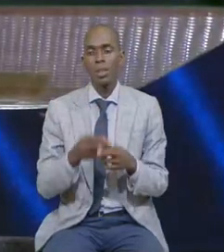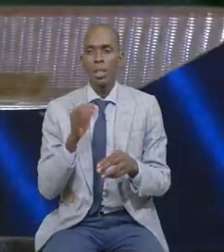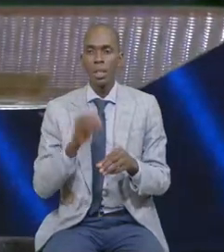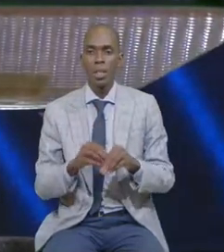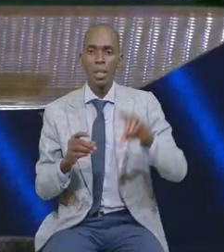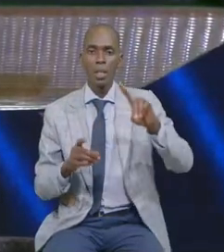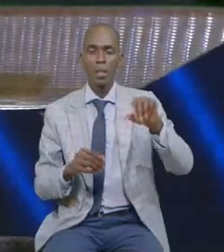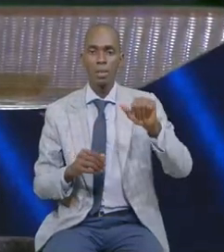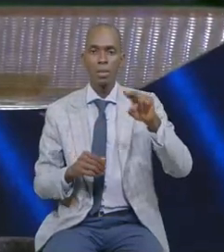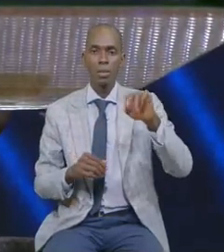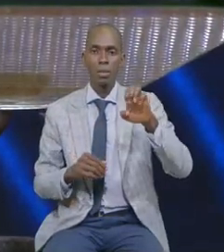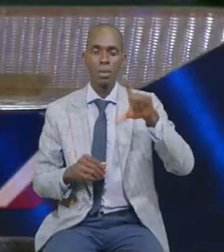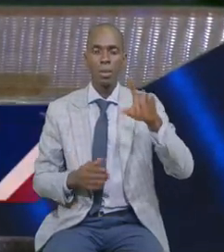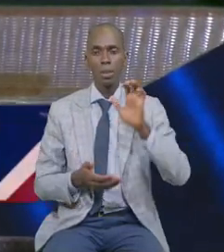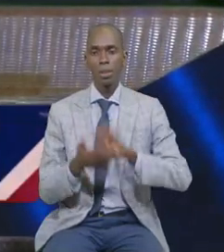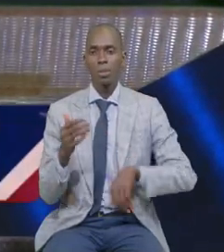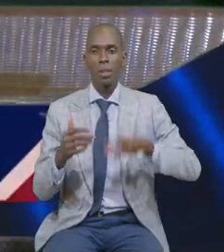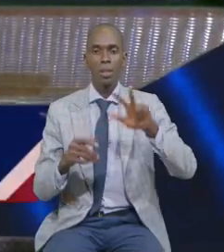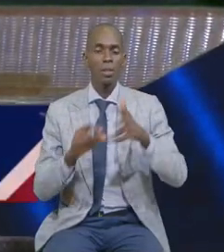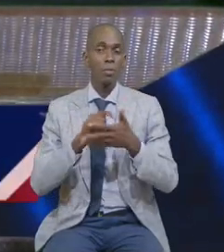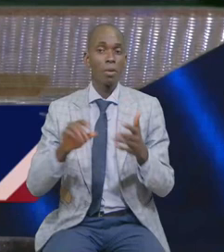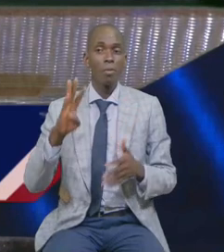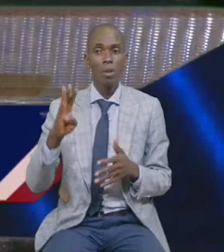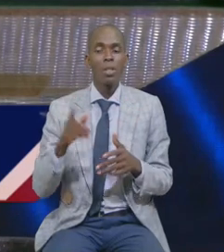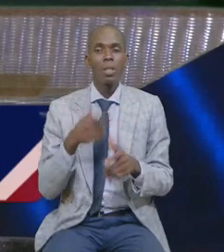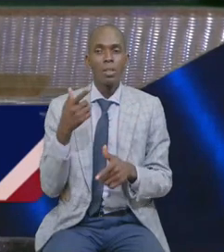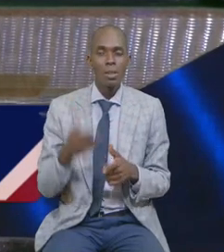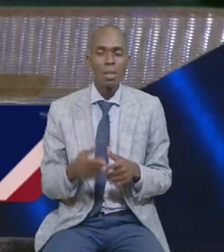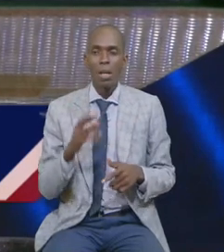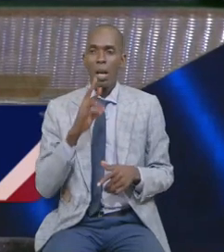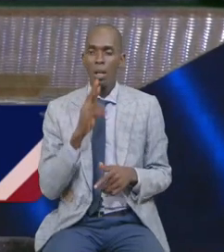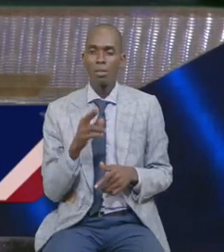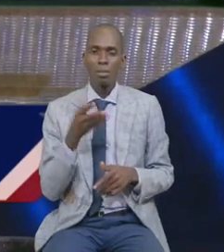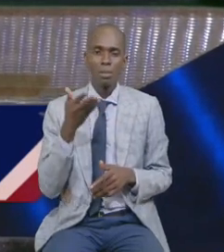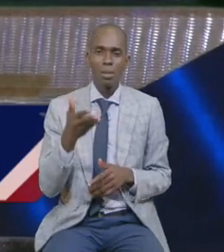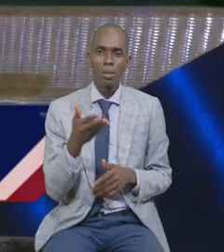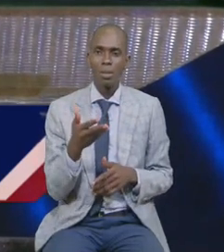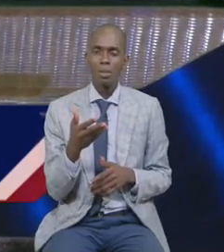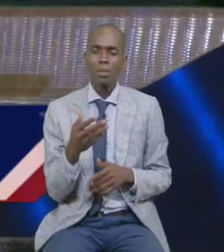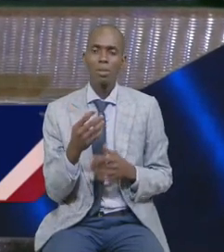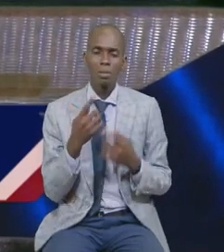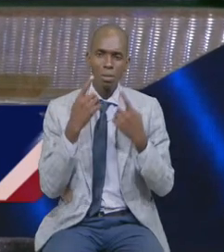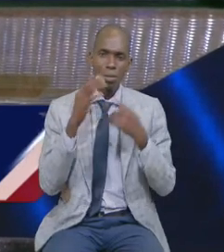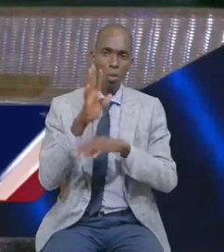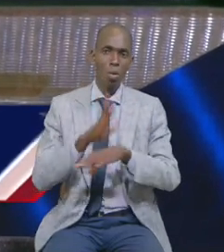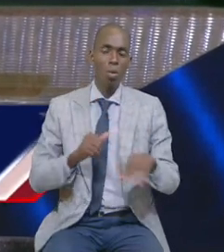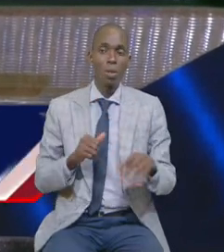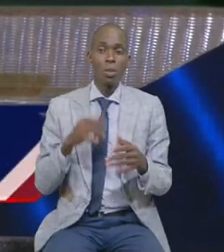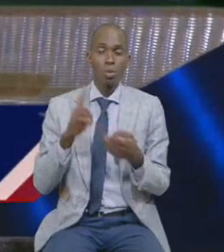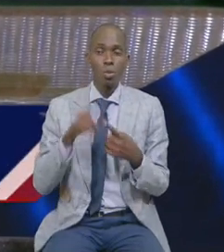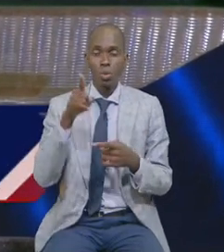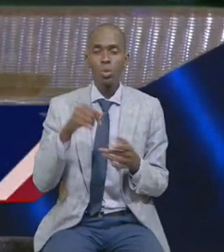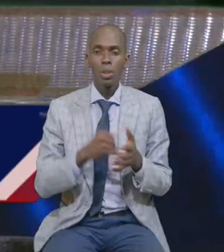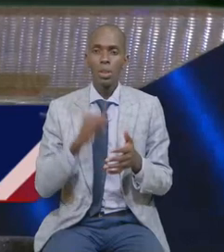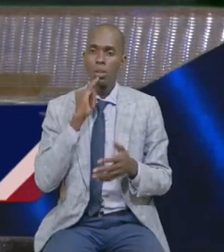looking at verse 4. It said, then an herald cried aloud to you, it is commanded, O